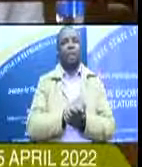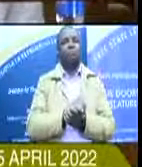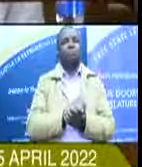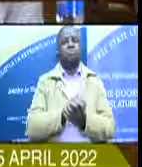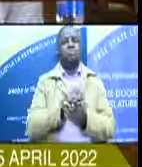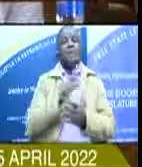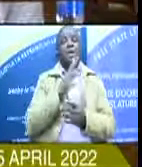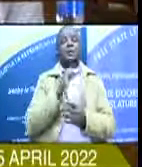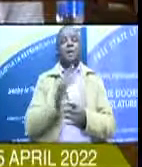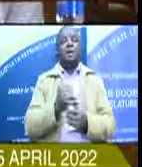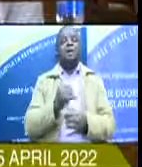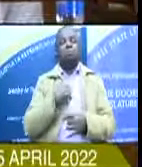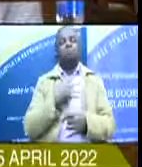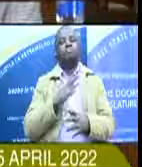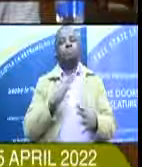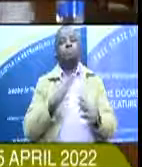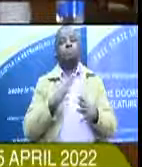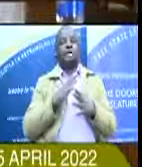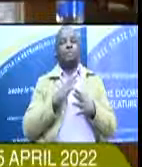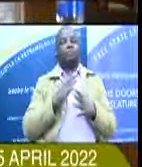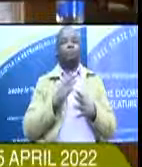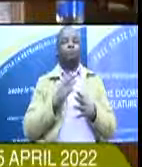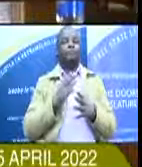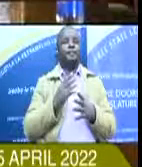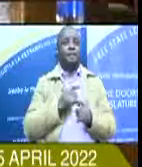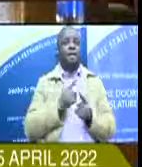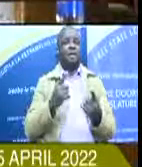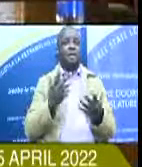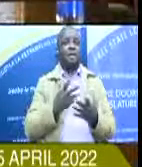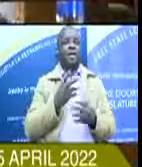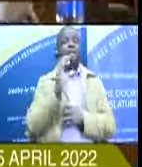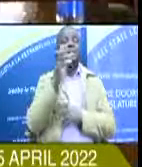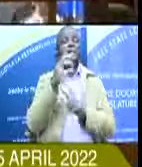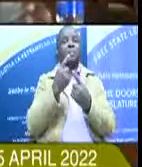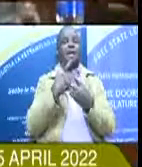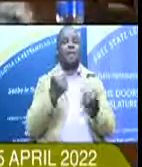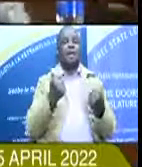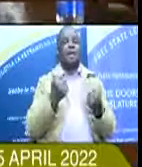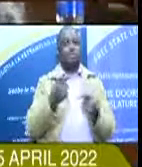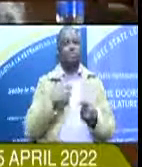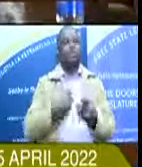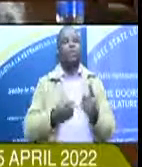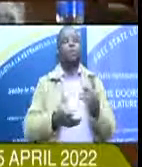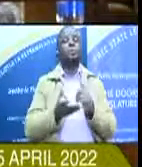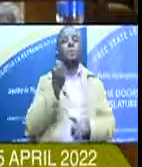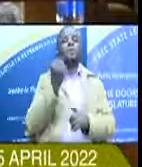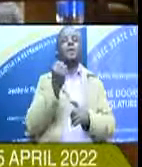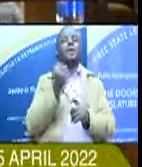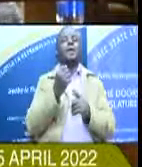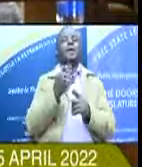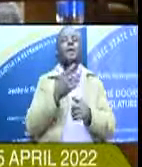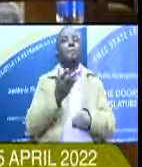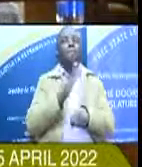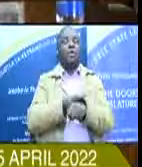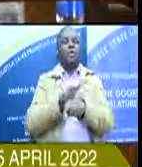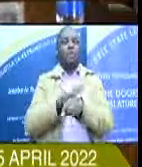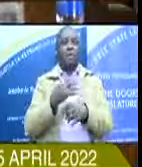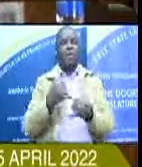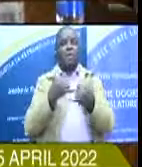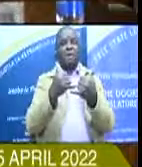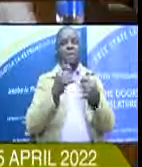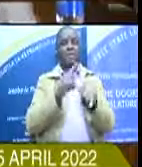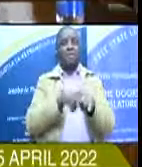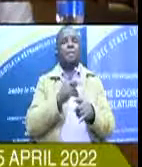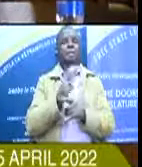Speaker, I'm also proud to announce that the Free State Department of Health scooped further awards at the National Batopele Service